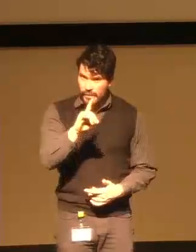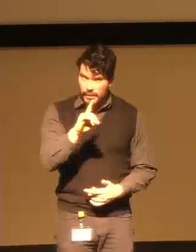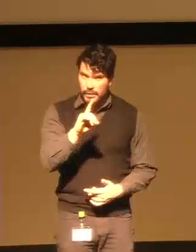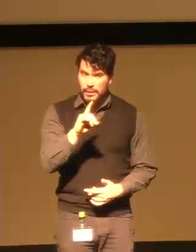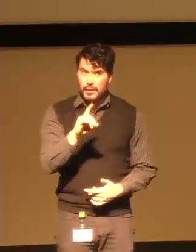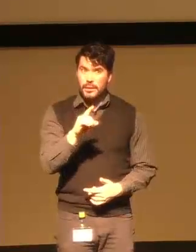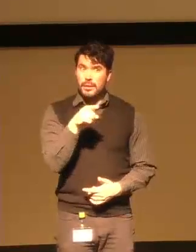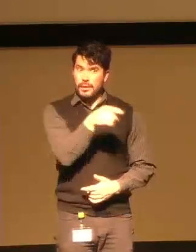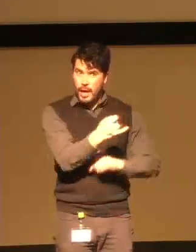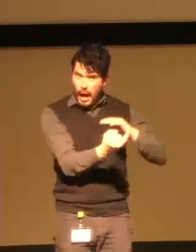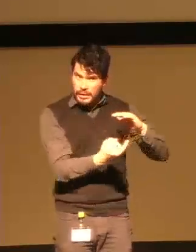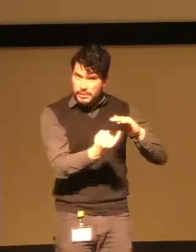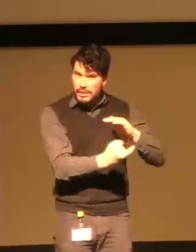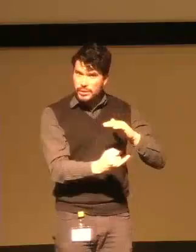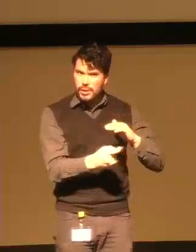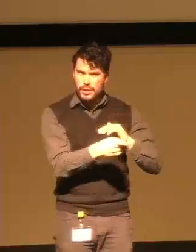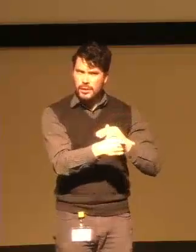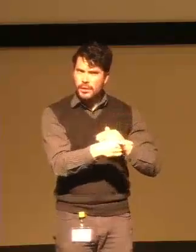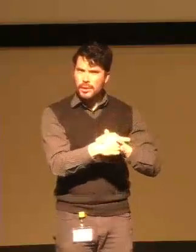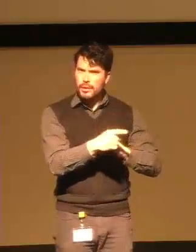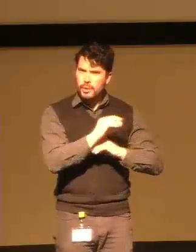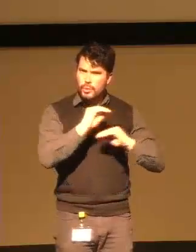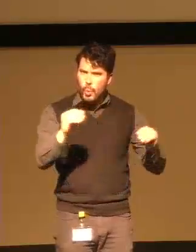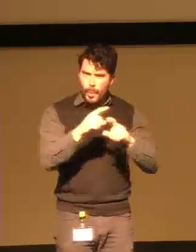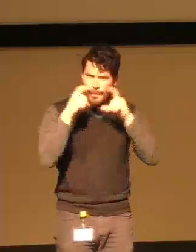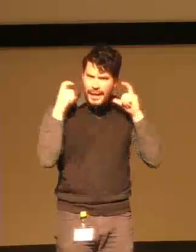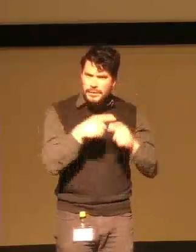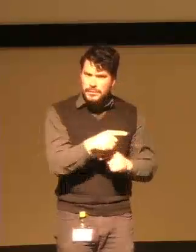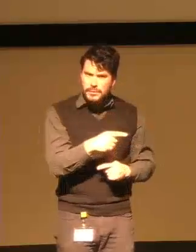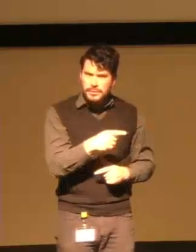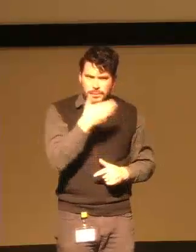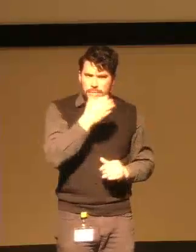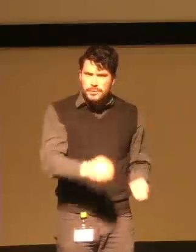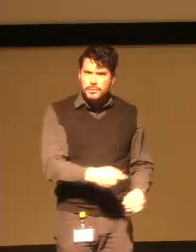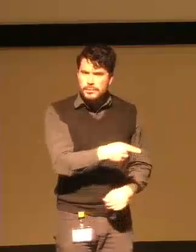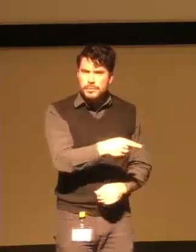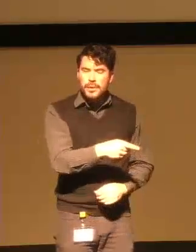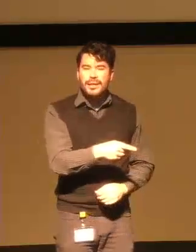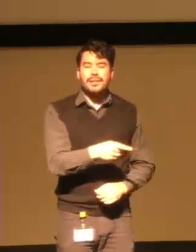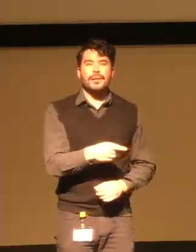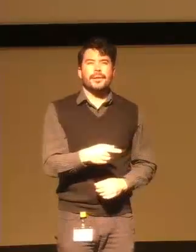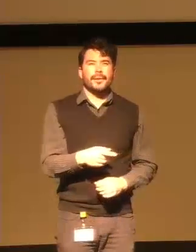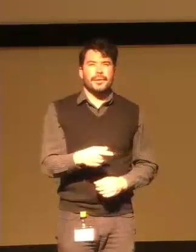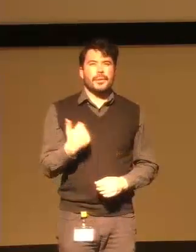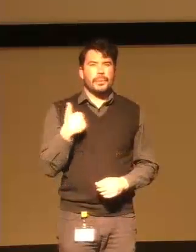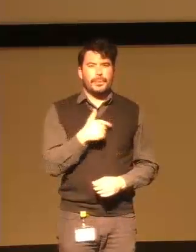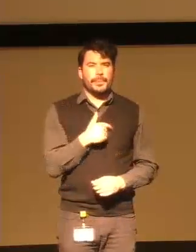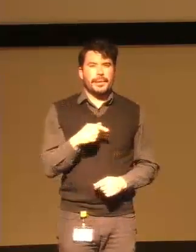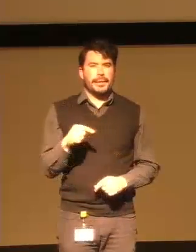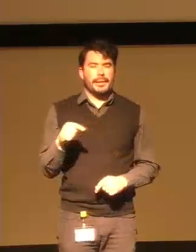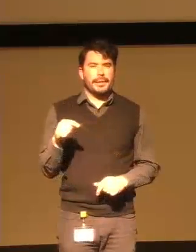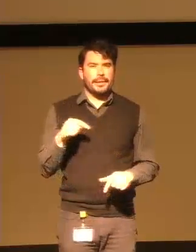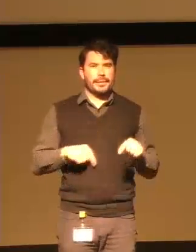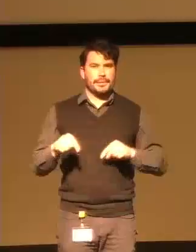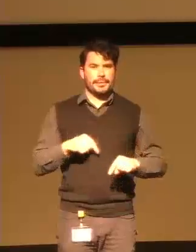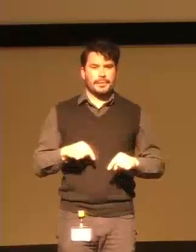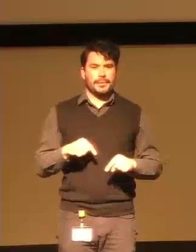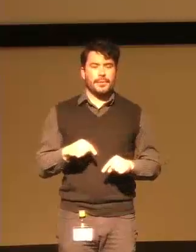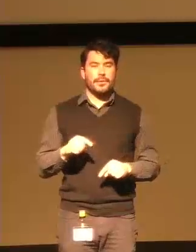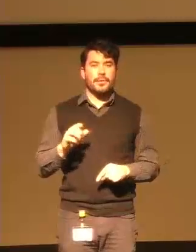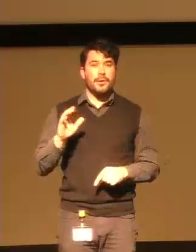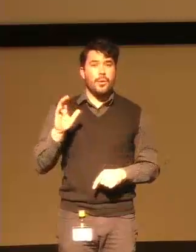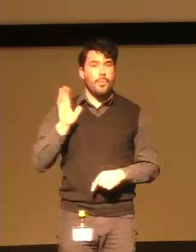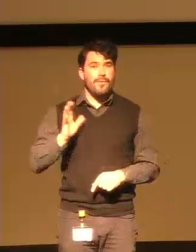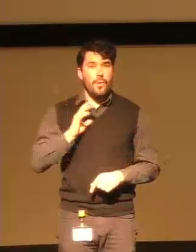discussion, Lorraine and I, just earlier today. I think we will relook at that question. Previously, it had been related to their breathlessness